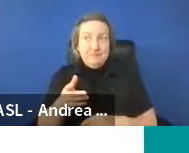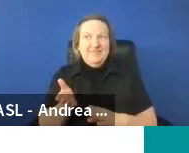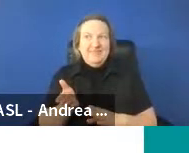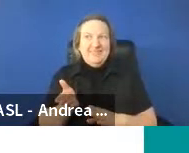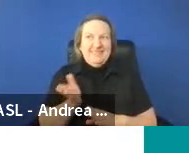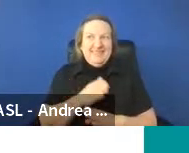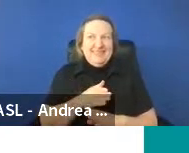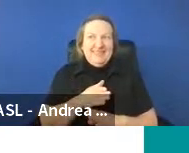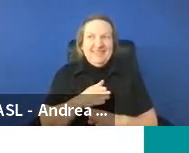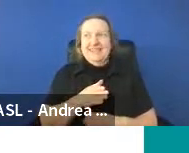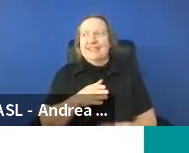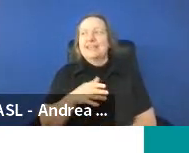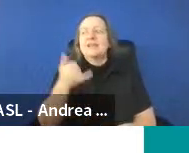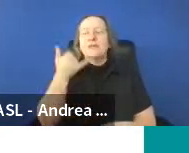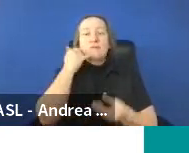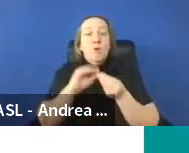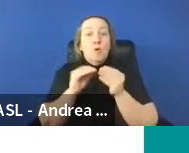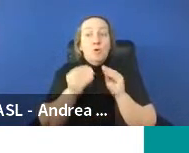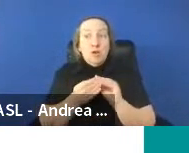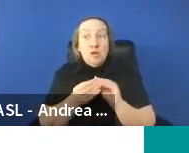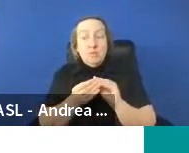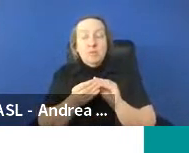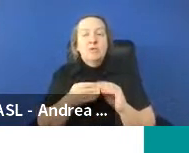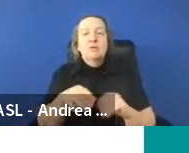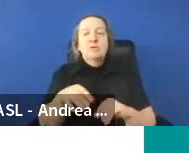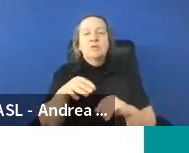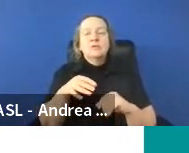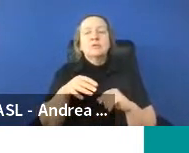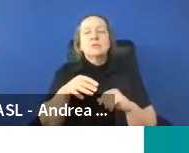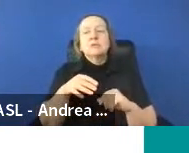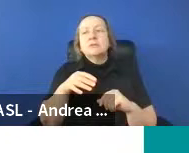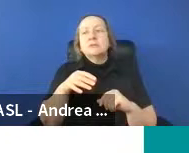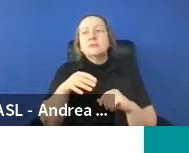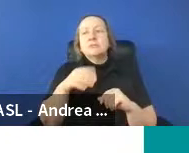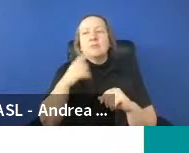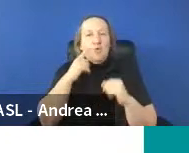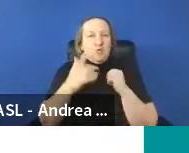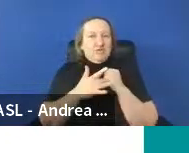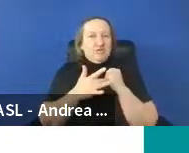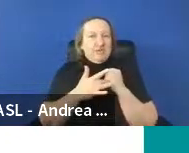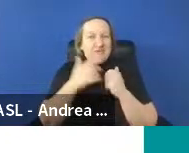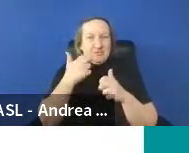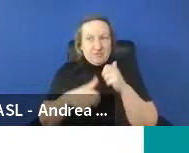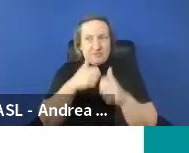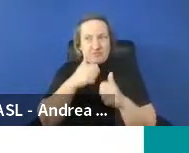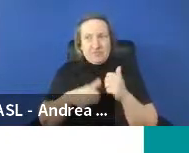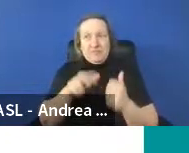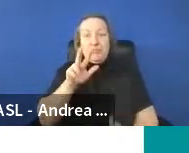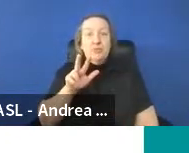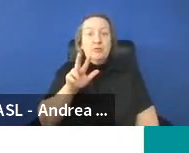slide so I could read that number. If you experience technical difficulties, please contact program staff at